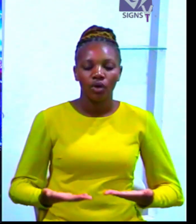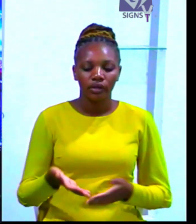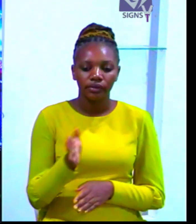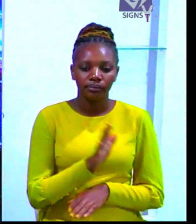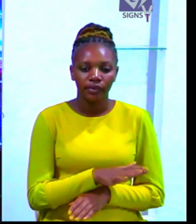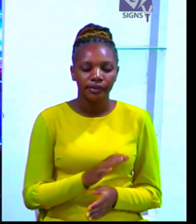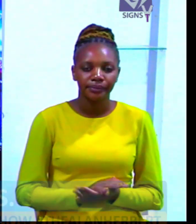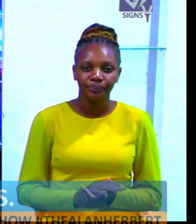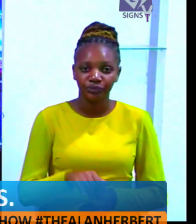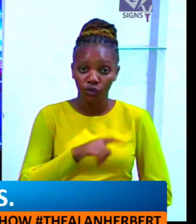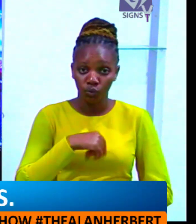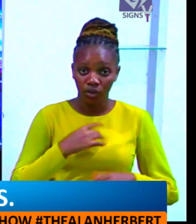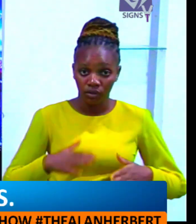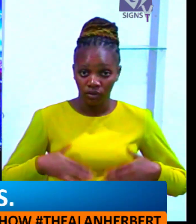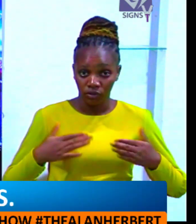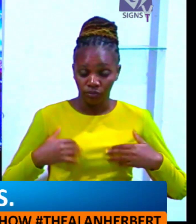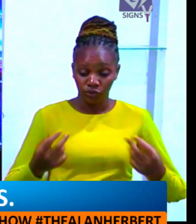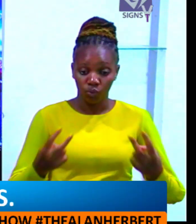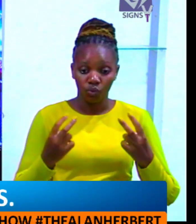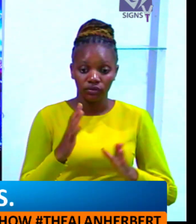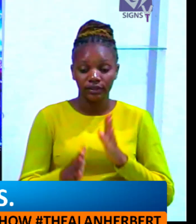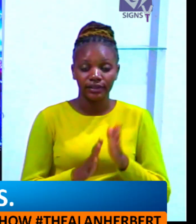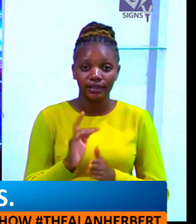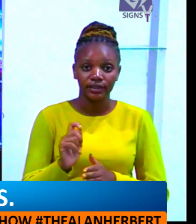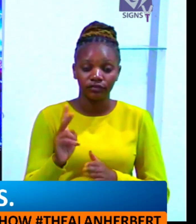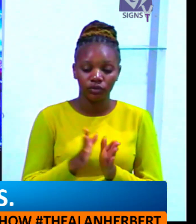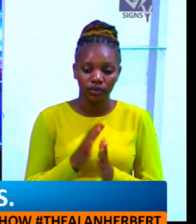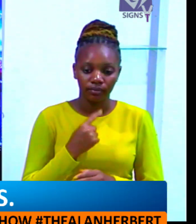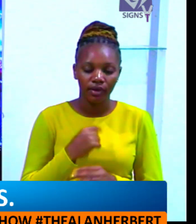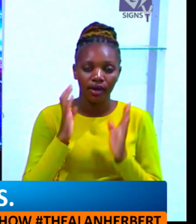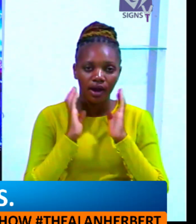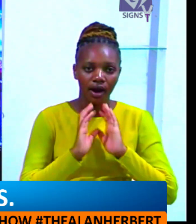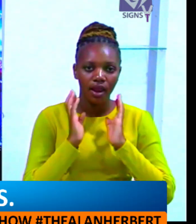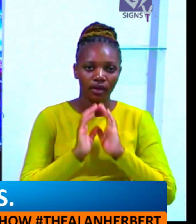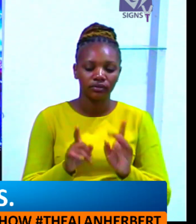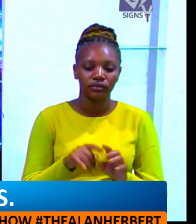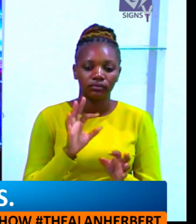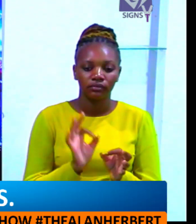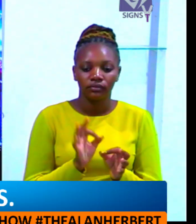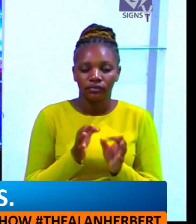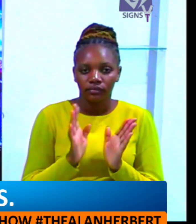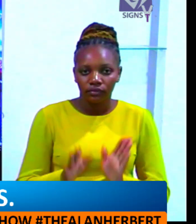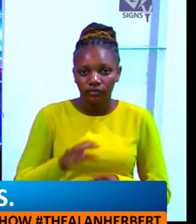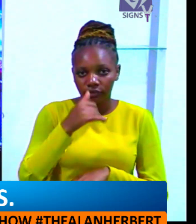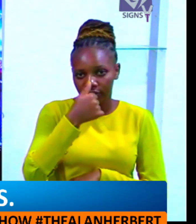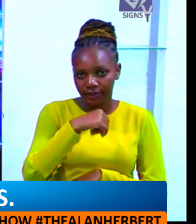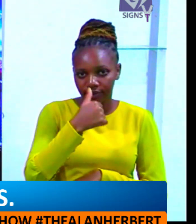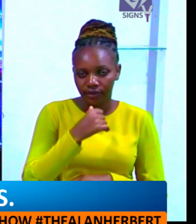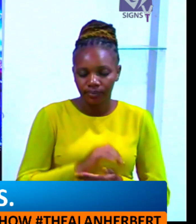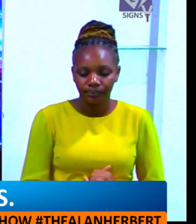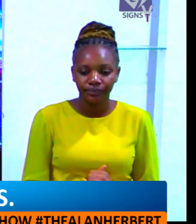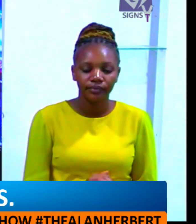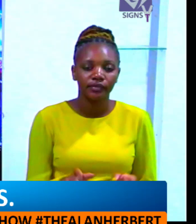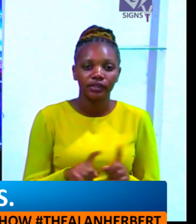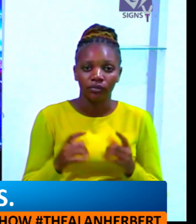that break, glad you're still watching Science Breakfast with me, Alan Habert, and Sign Language interpreter is Anne Wairimu. And